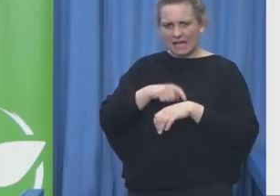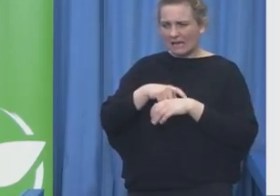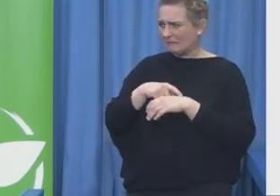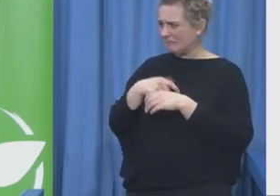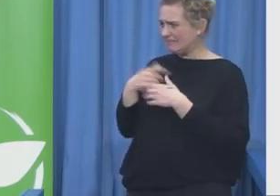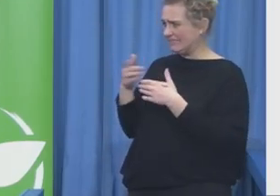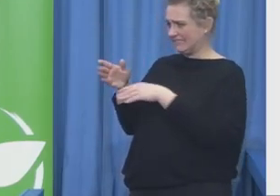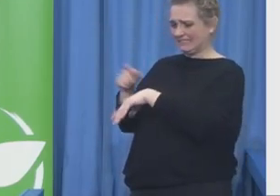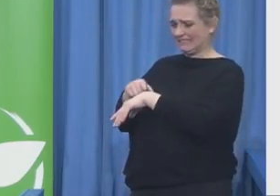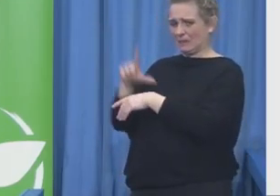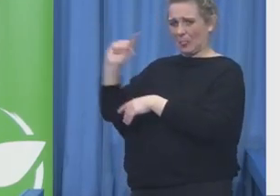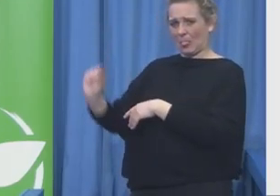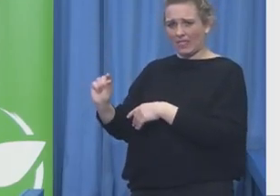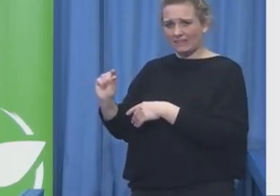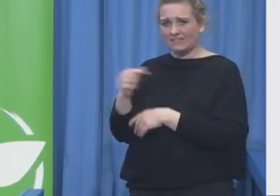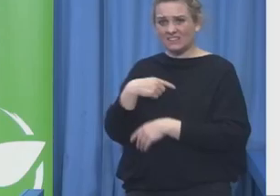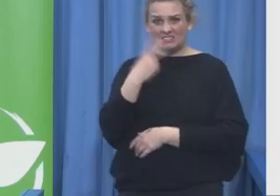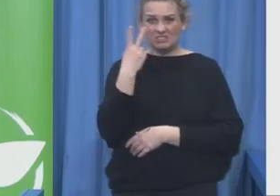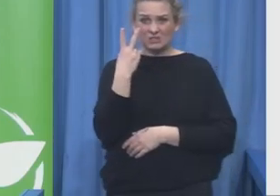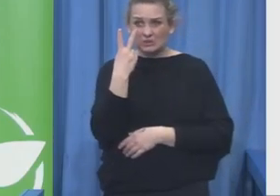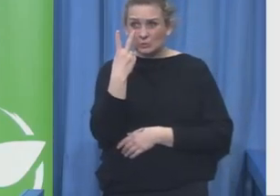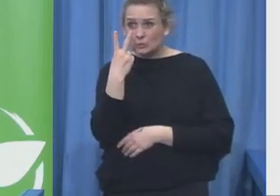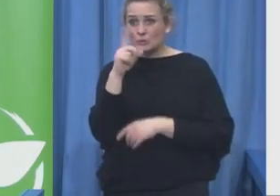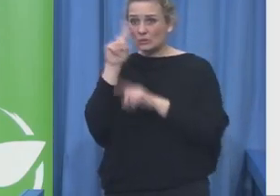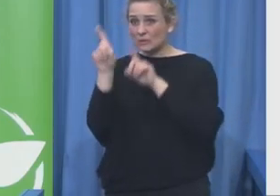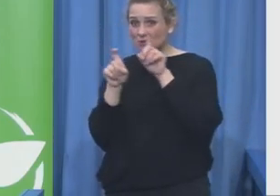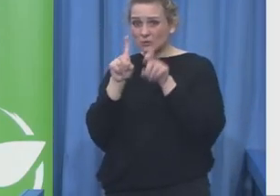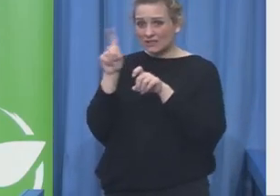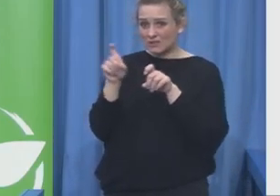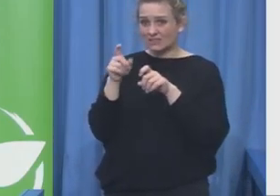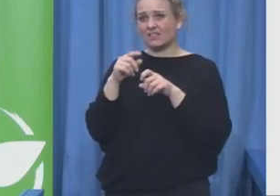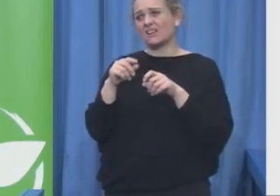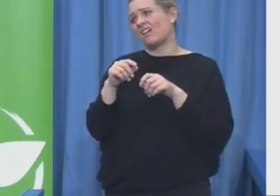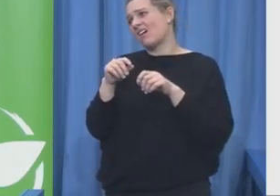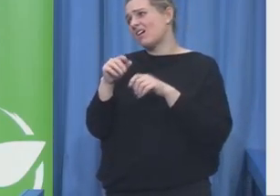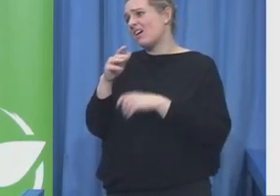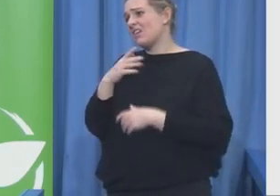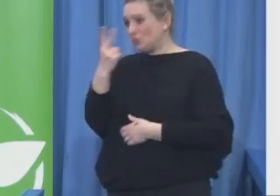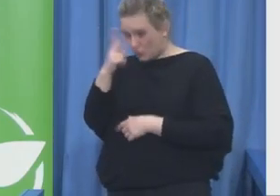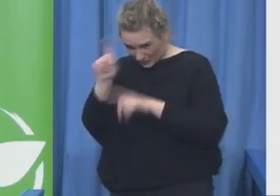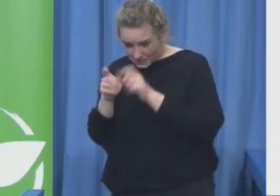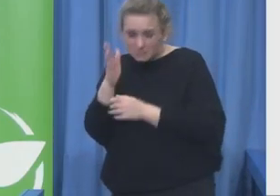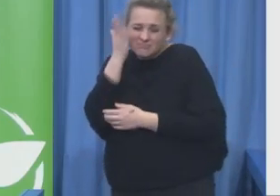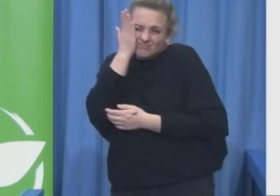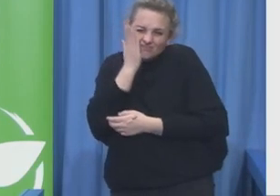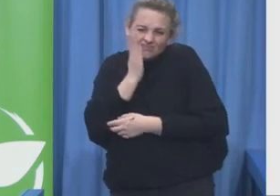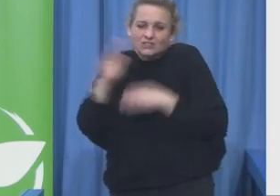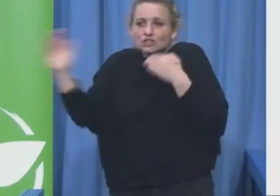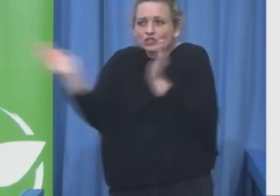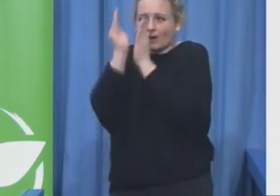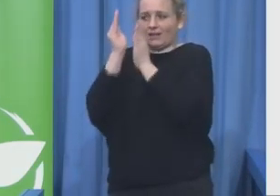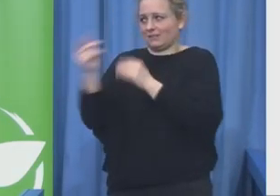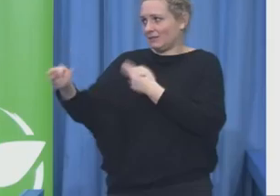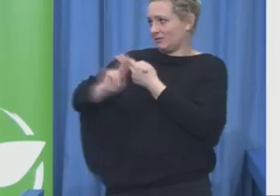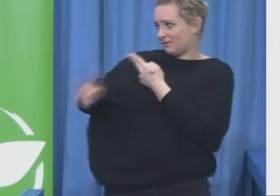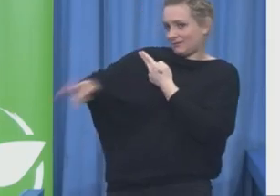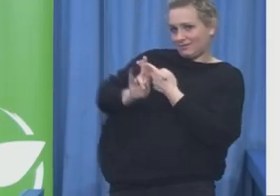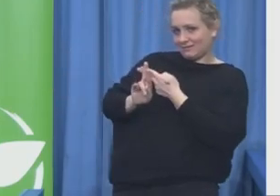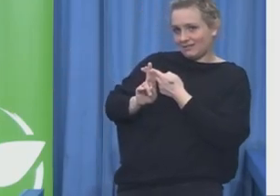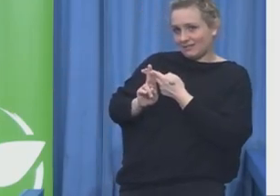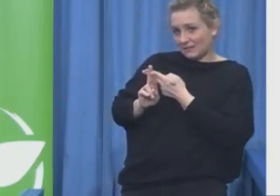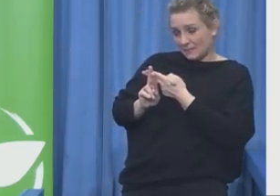two more questions and encourage you to answer very briefly. First one is, how do you measure success? How do you measure